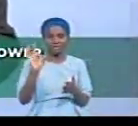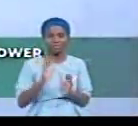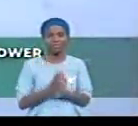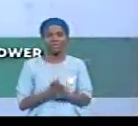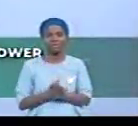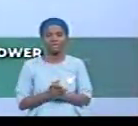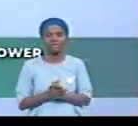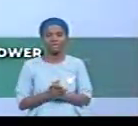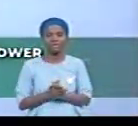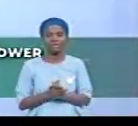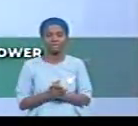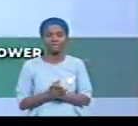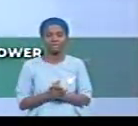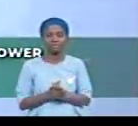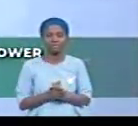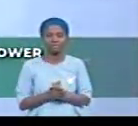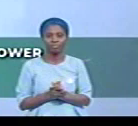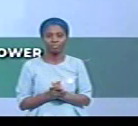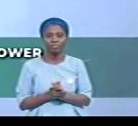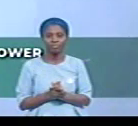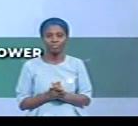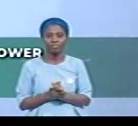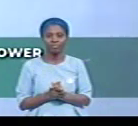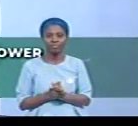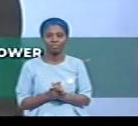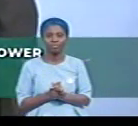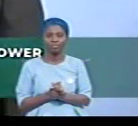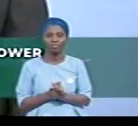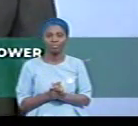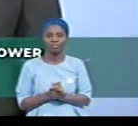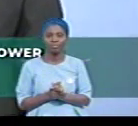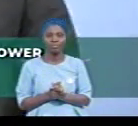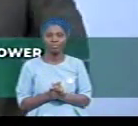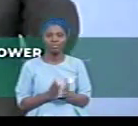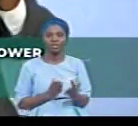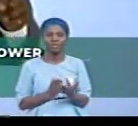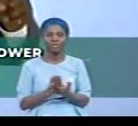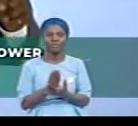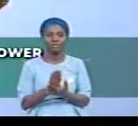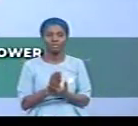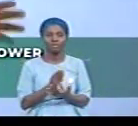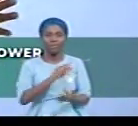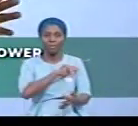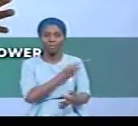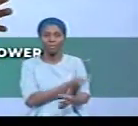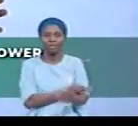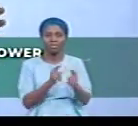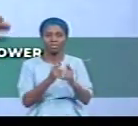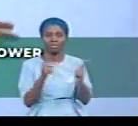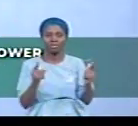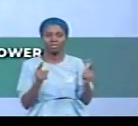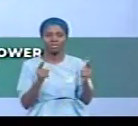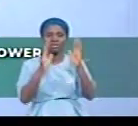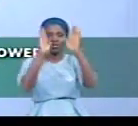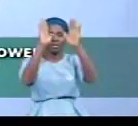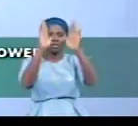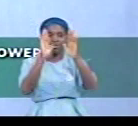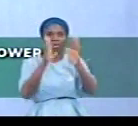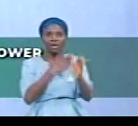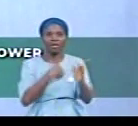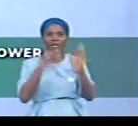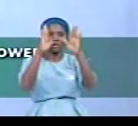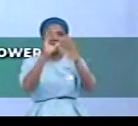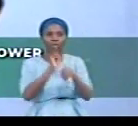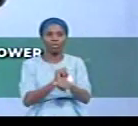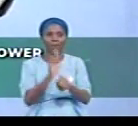verse 19, through mighty signs and wonders, by the power of the